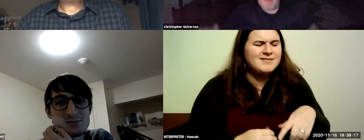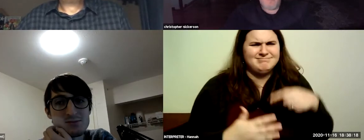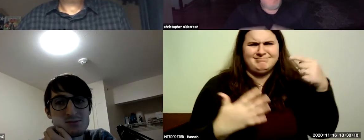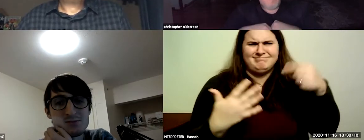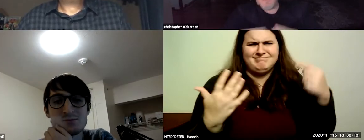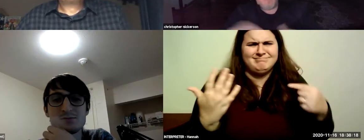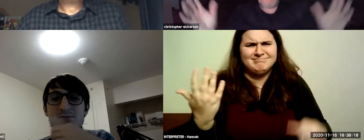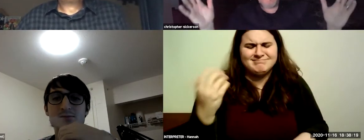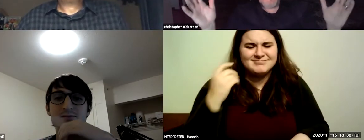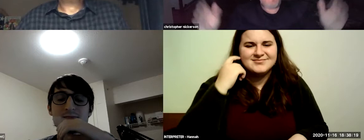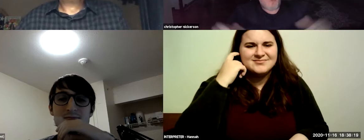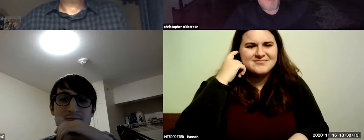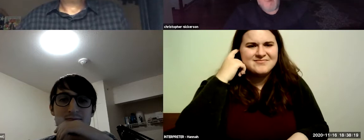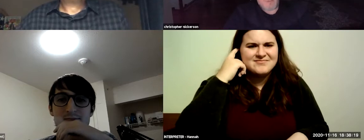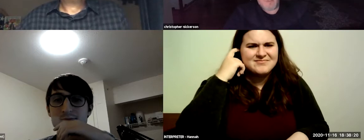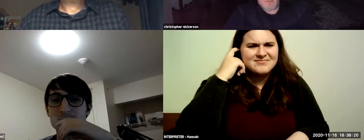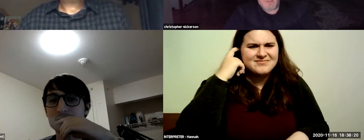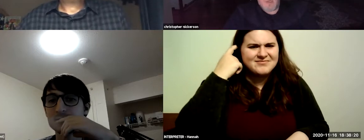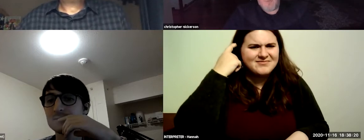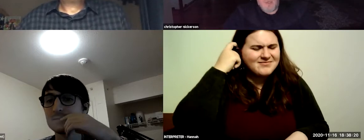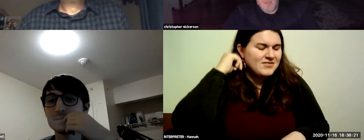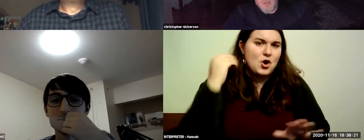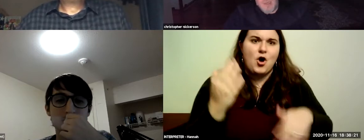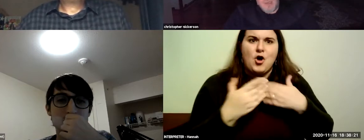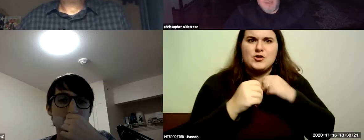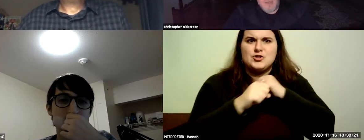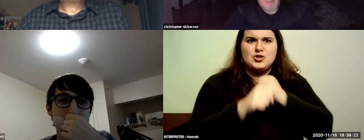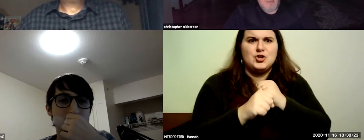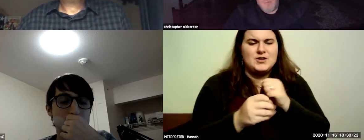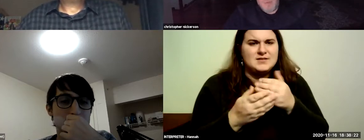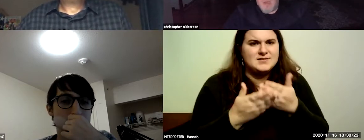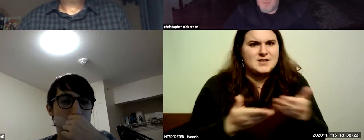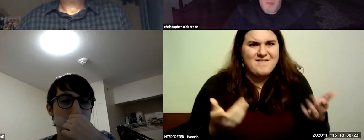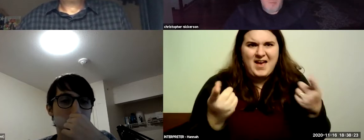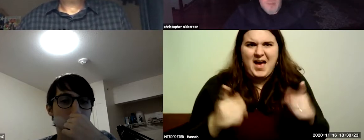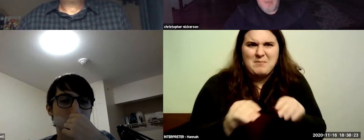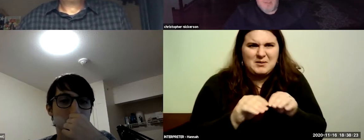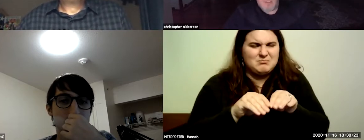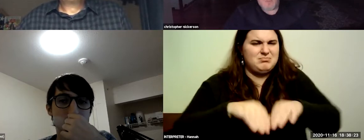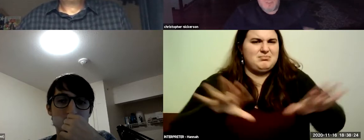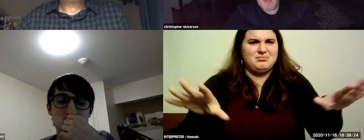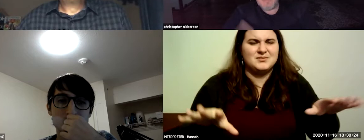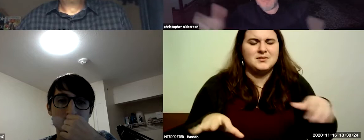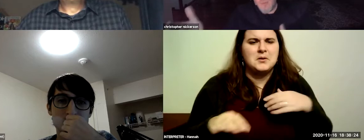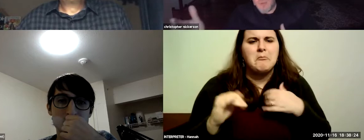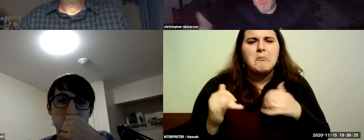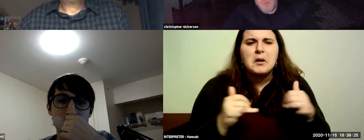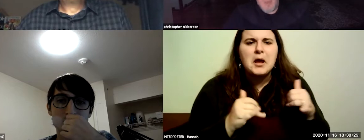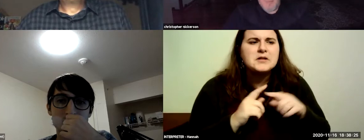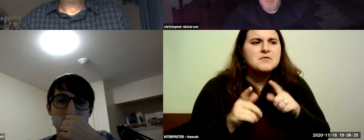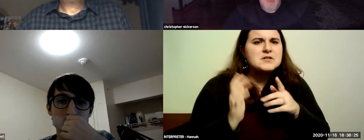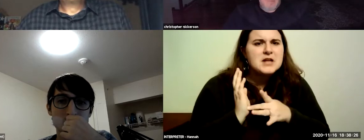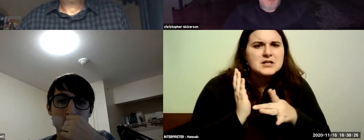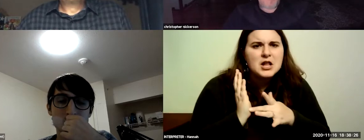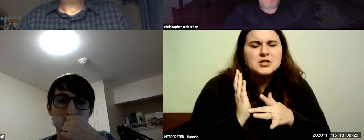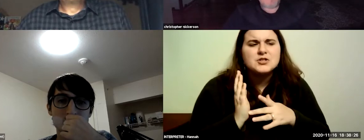we brought that in, and it was like explosion of all the security stuff and really kind of playing with the technologies, which then sort of